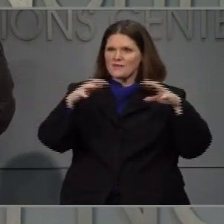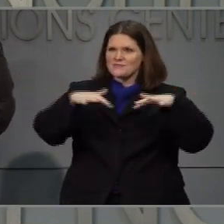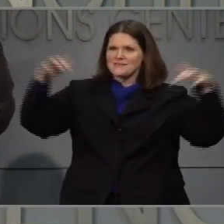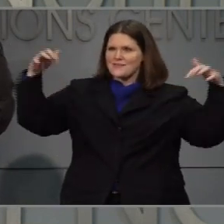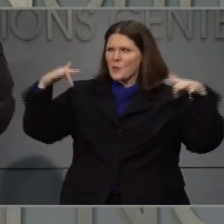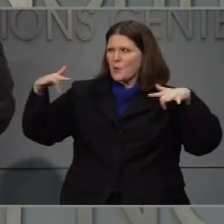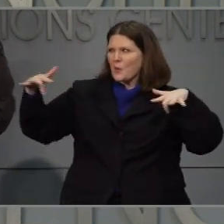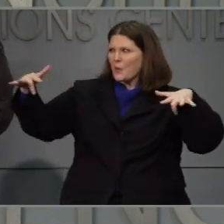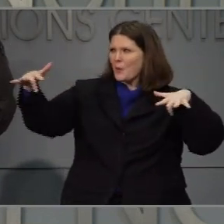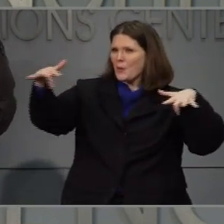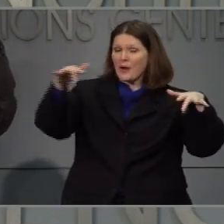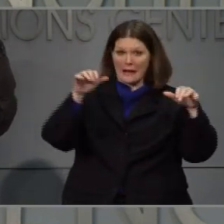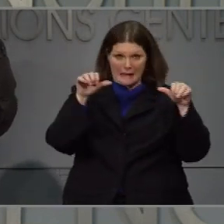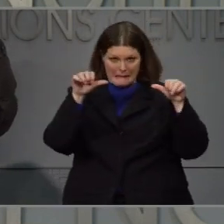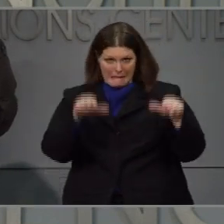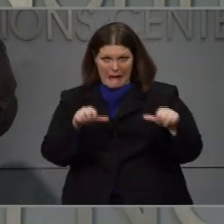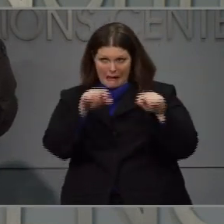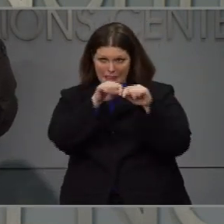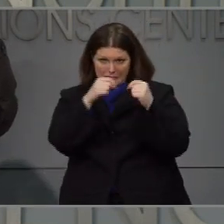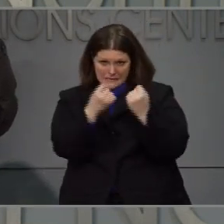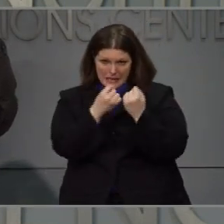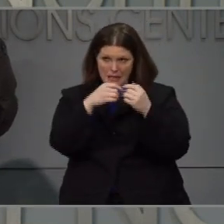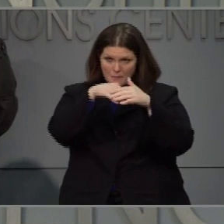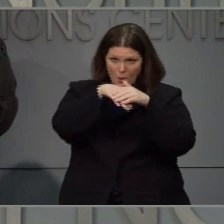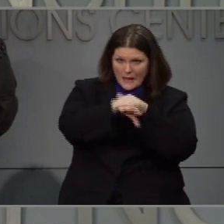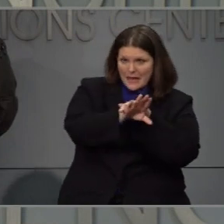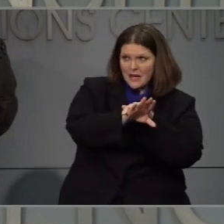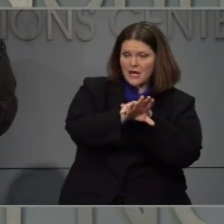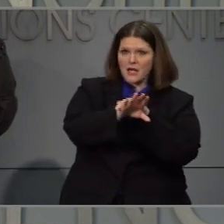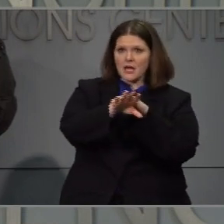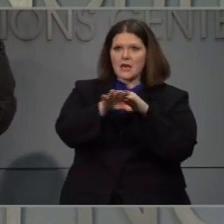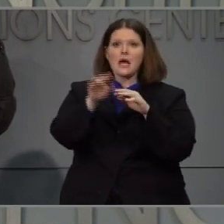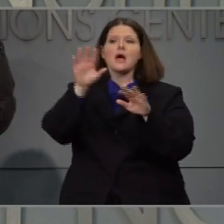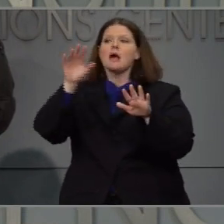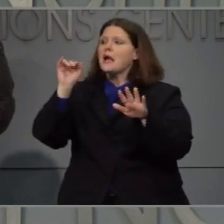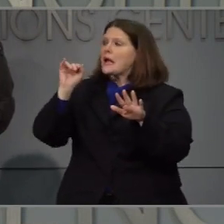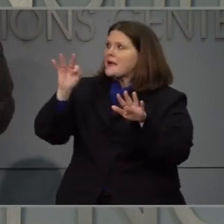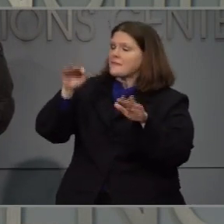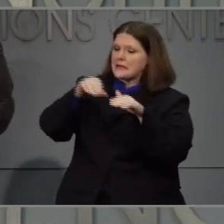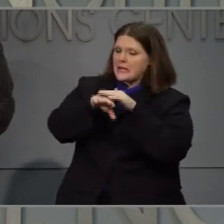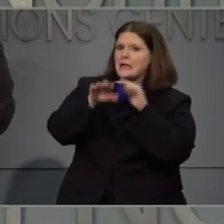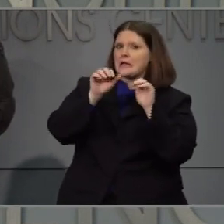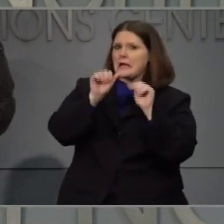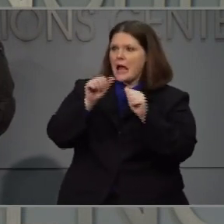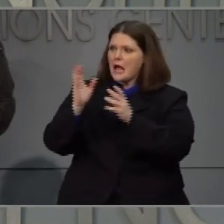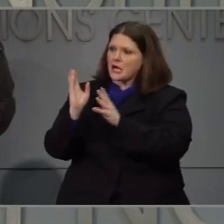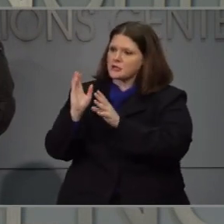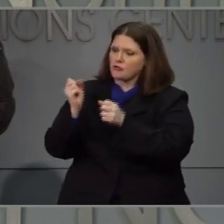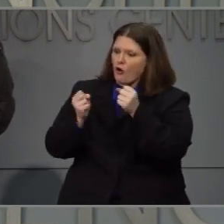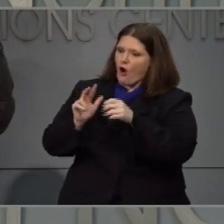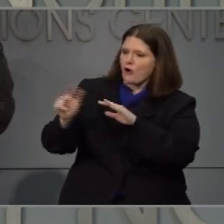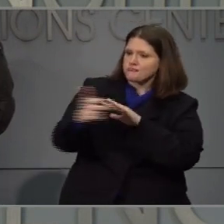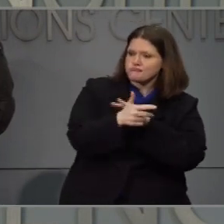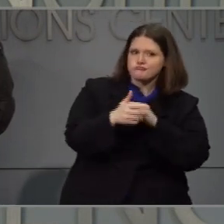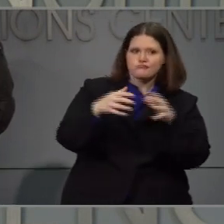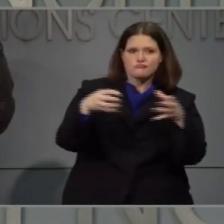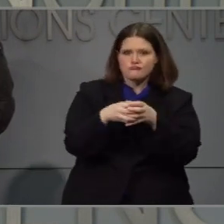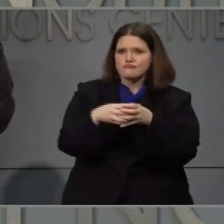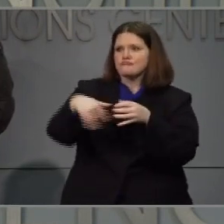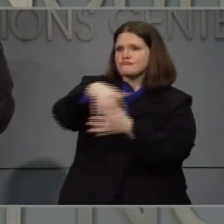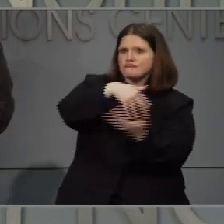get into their shops if they are able to socially distance and get the cars out and travel to other states to